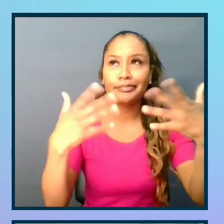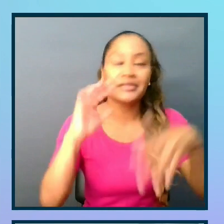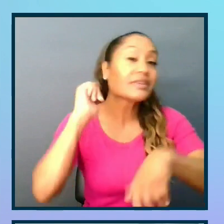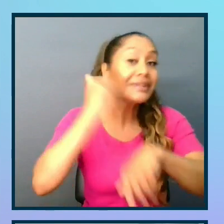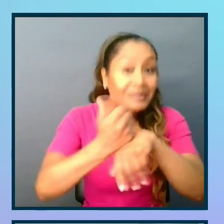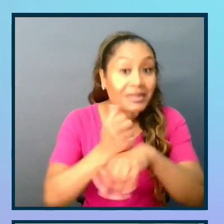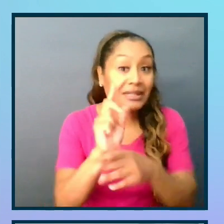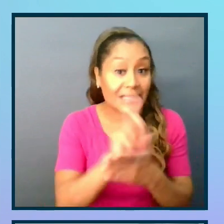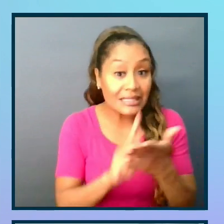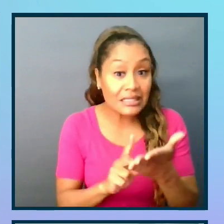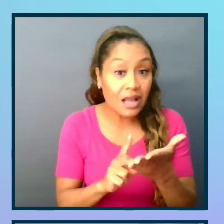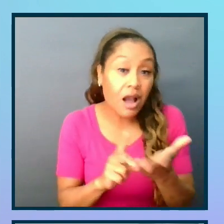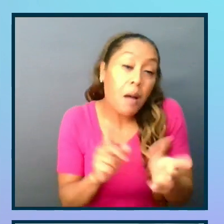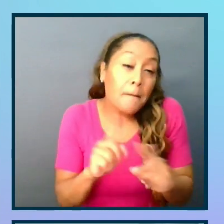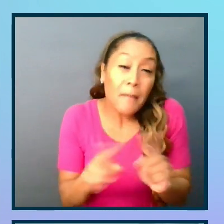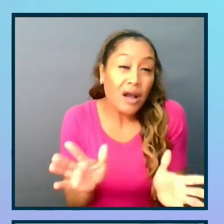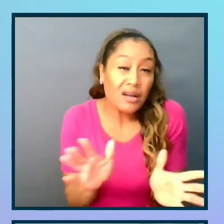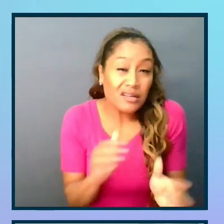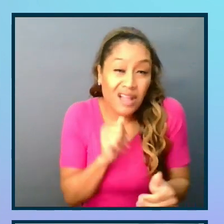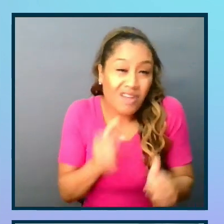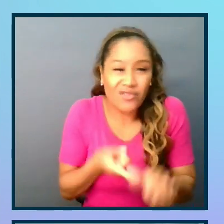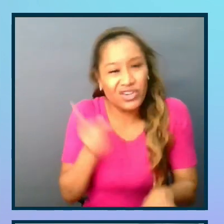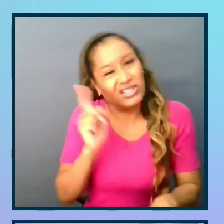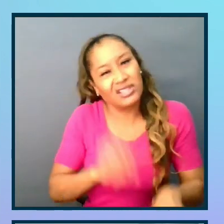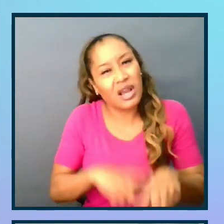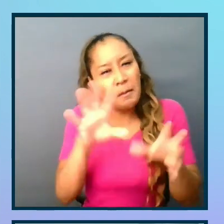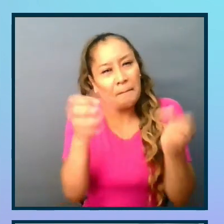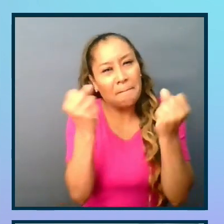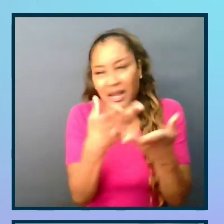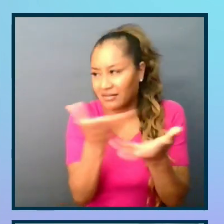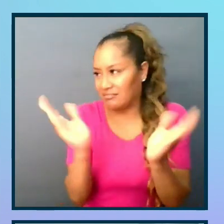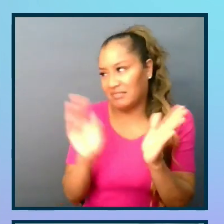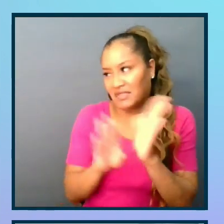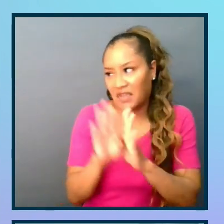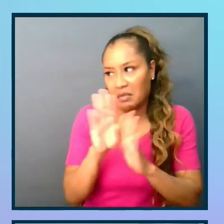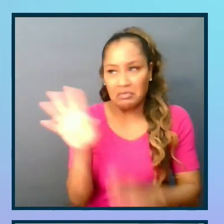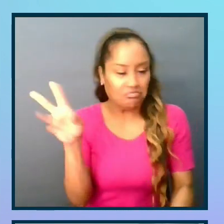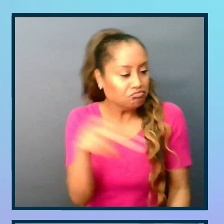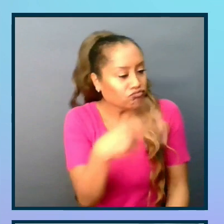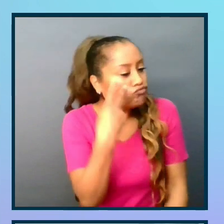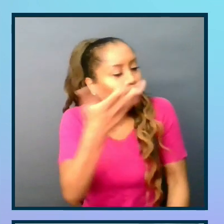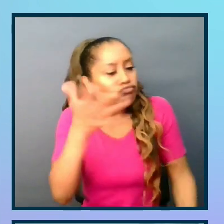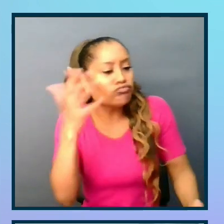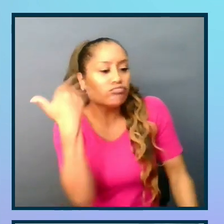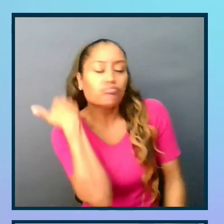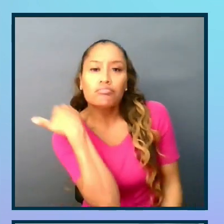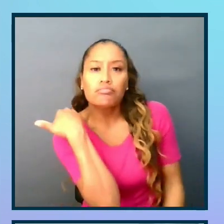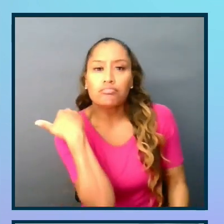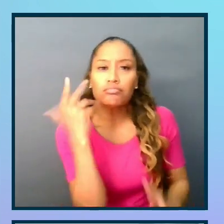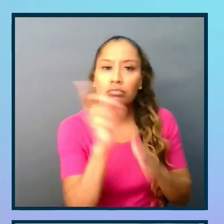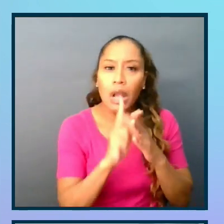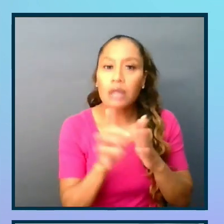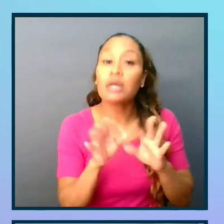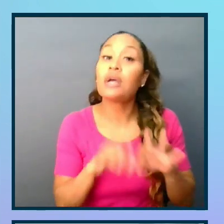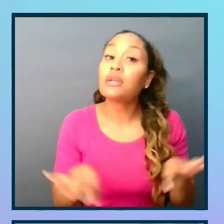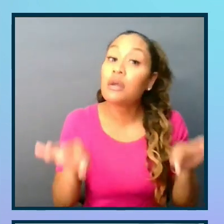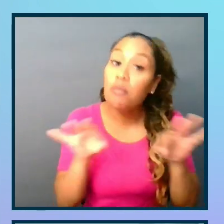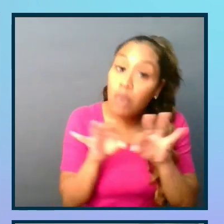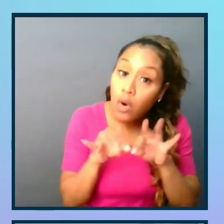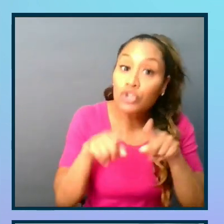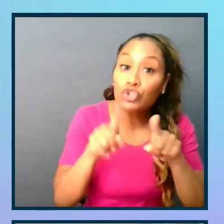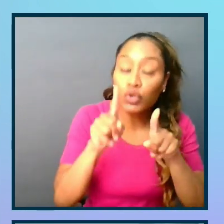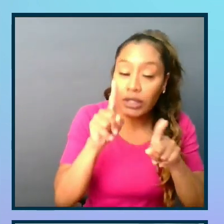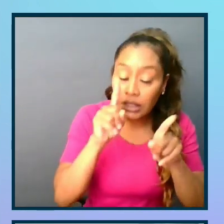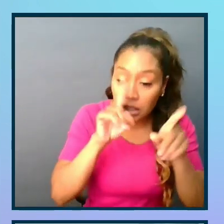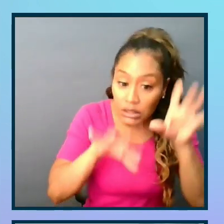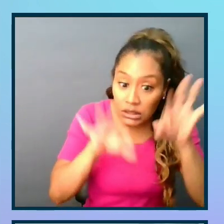design. But it's not the first time that many of the developers have seen the designs before. It's important during the discovery process